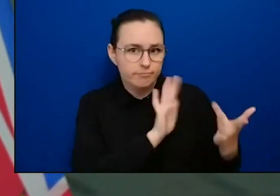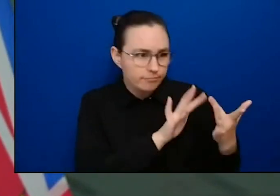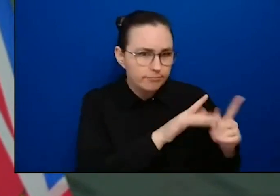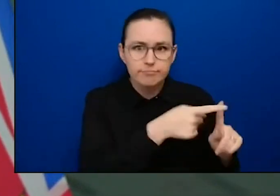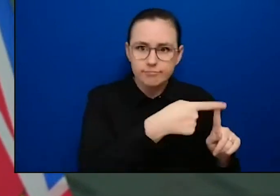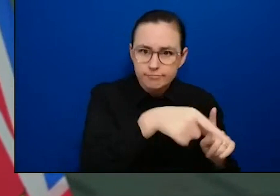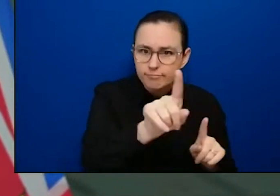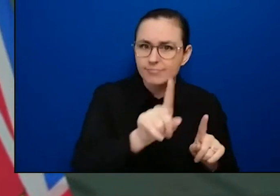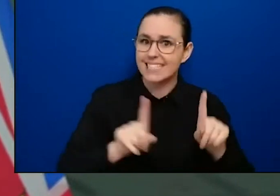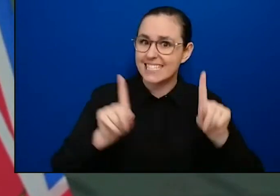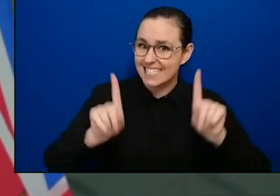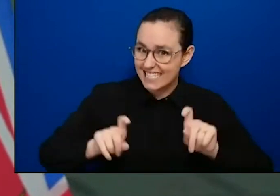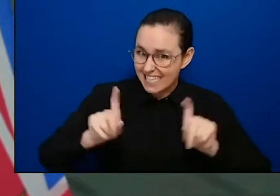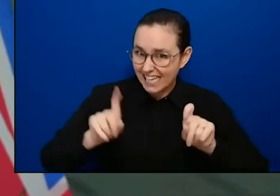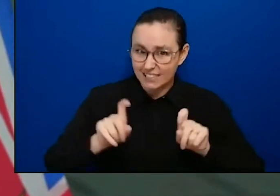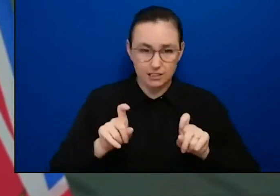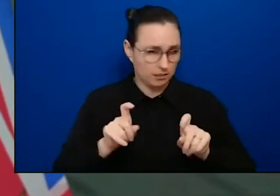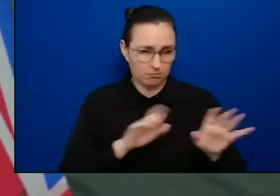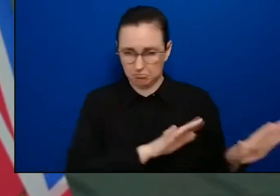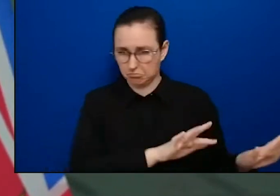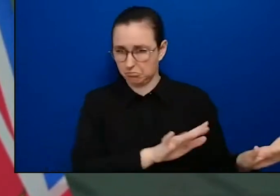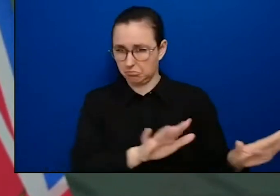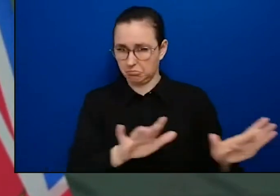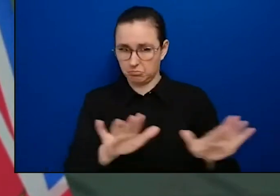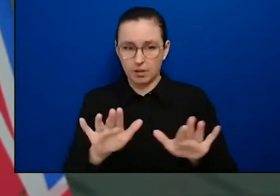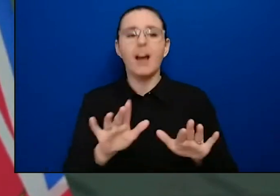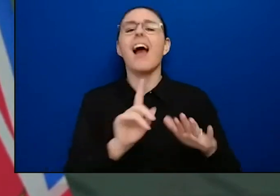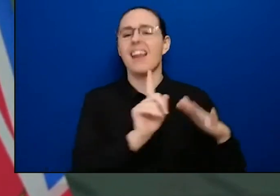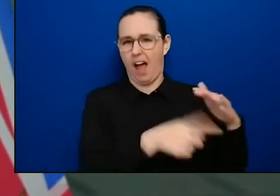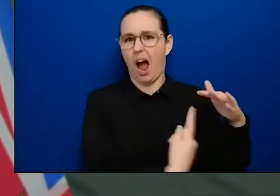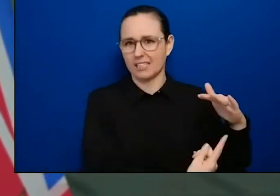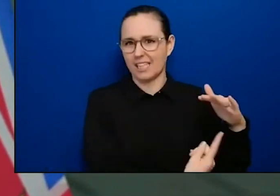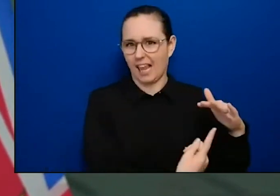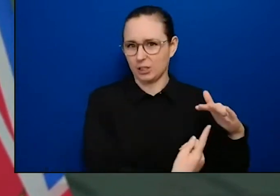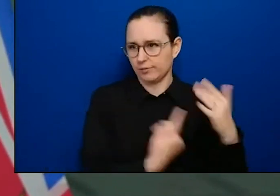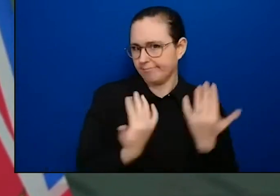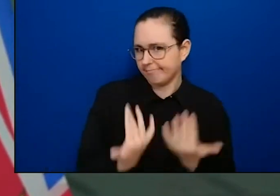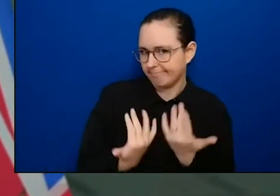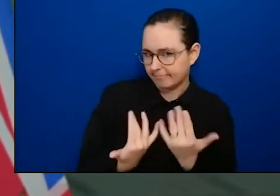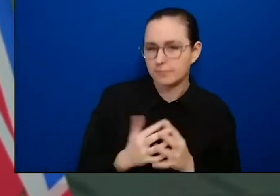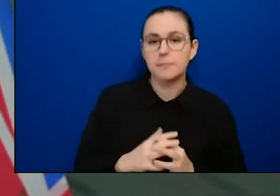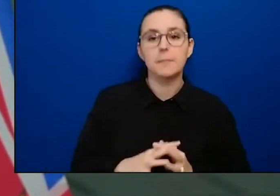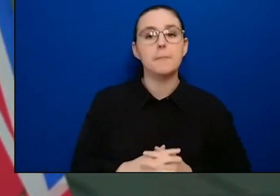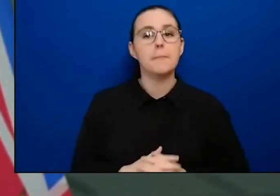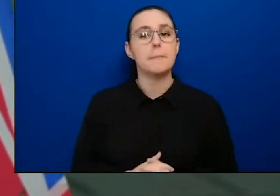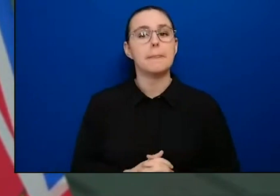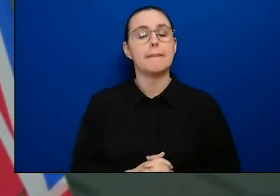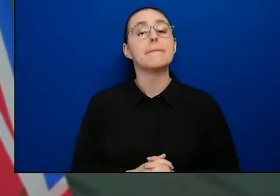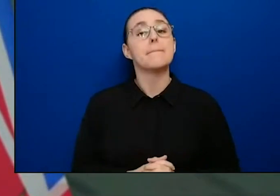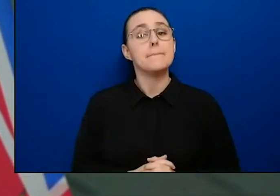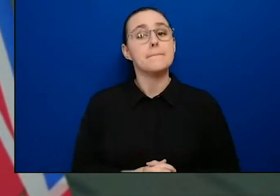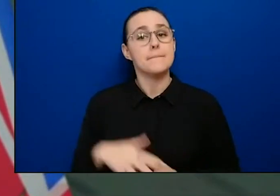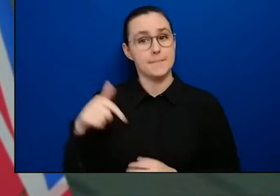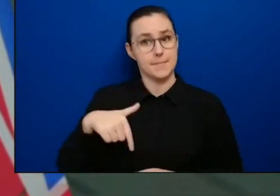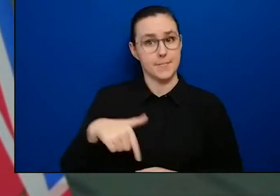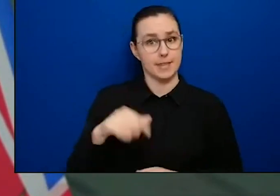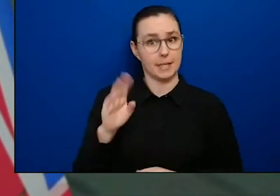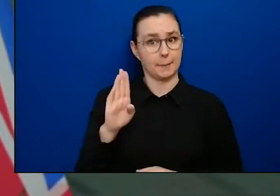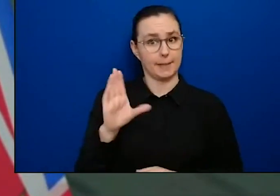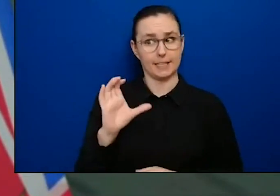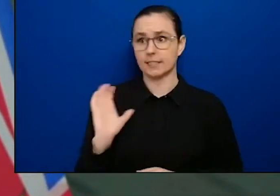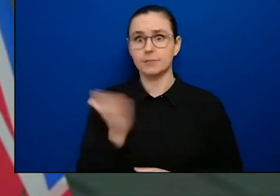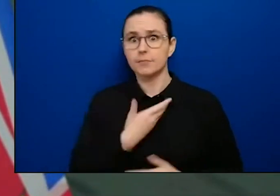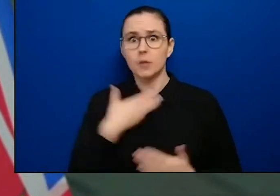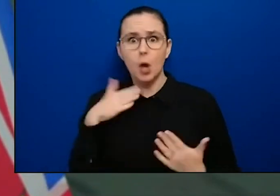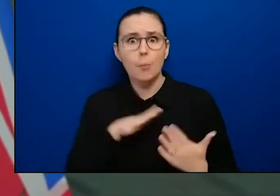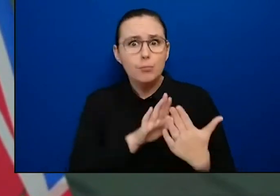in isolation. We have a robust program here in BC and have had from the very beginning, using whole